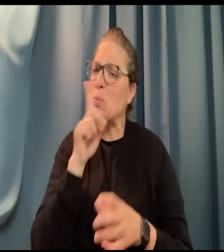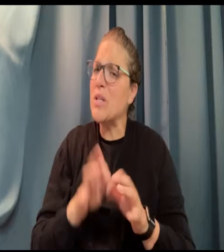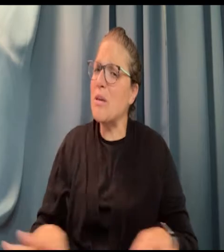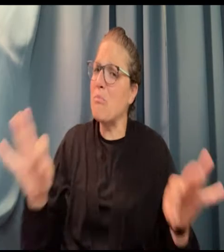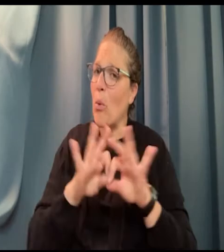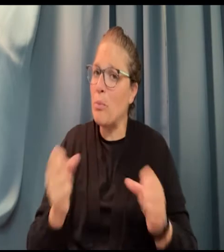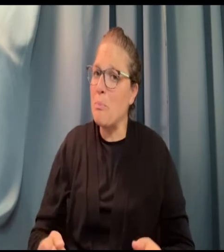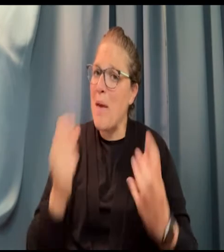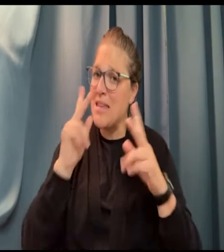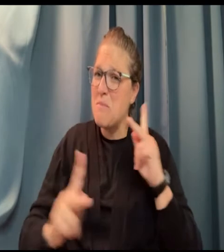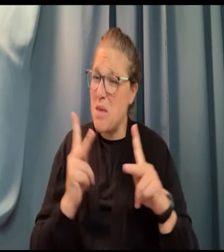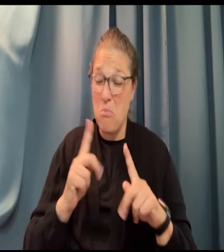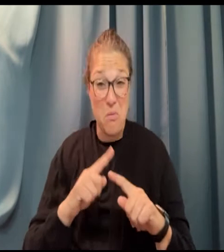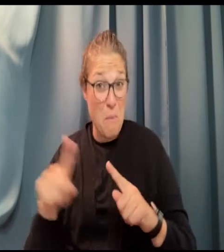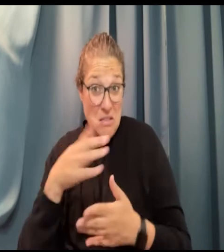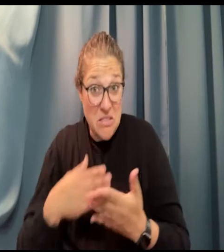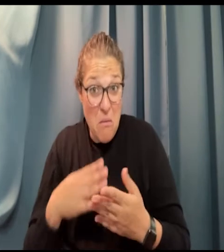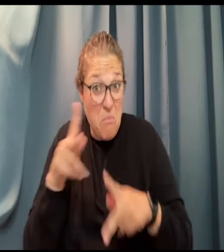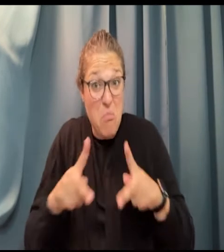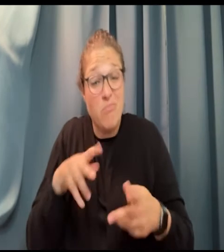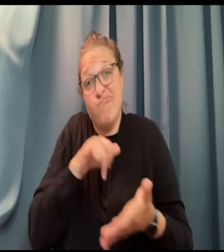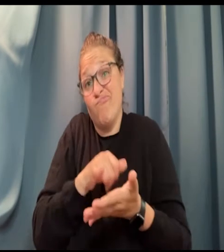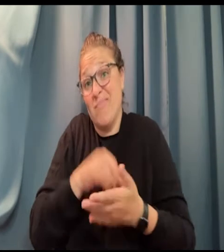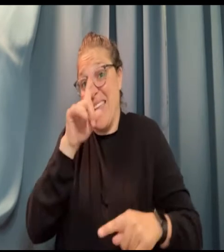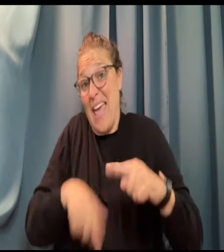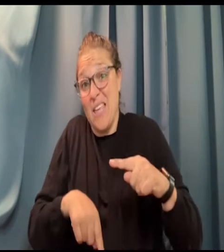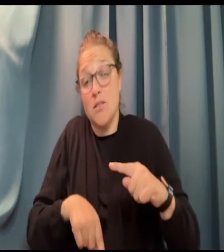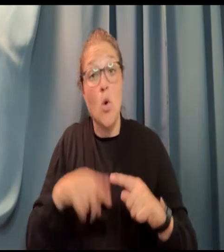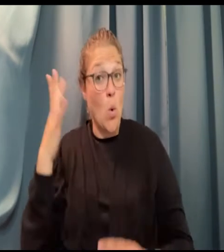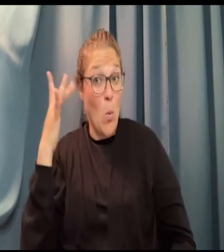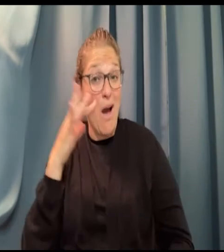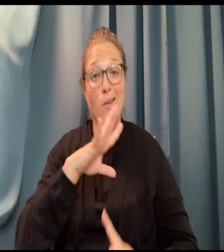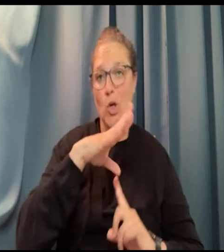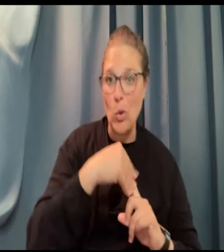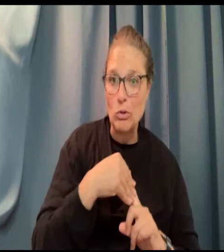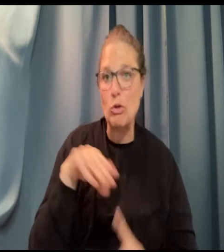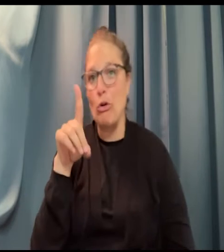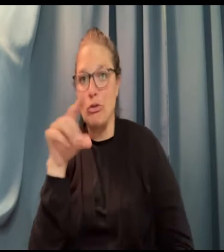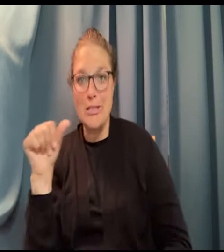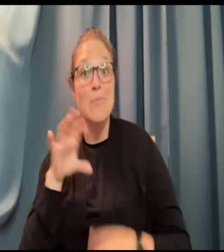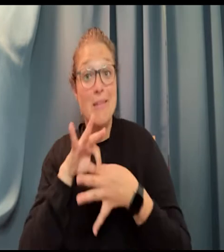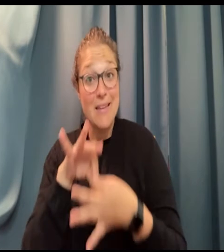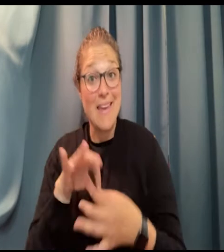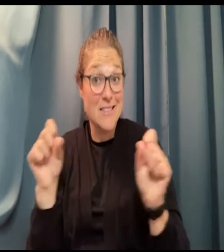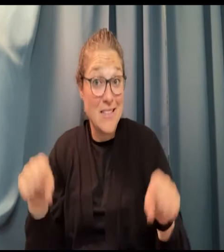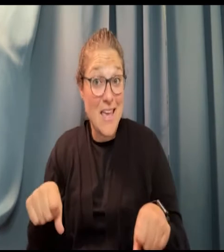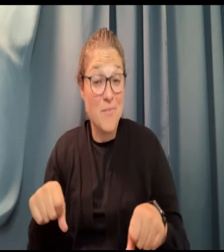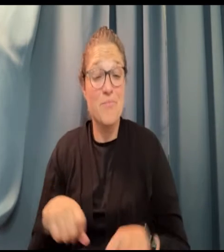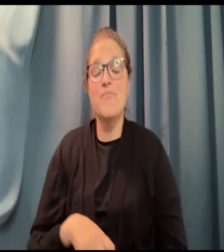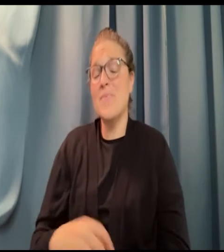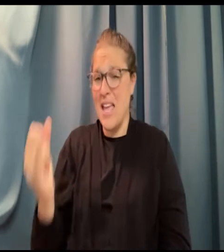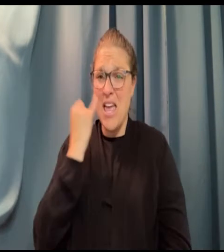people, some just may not be able to make eye contact. It can be cultural or disability related. If